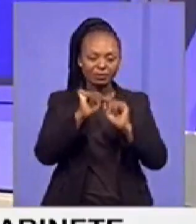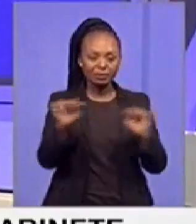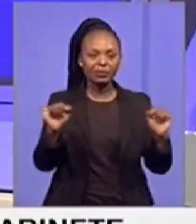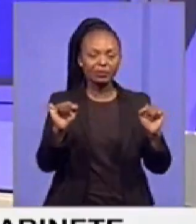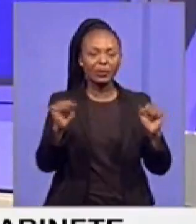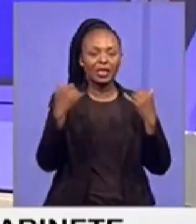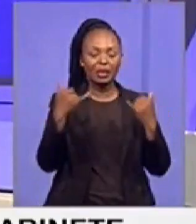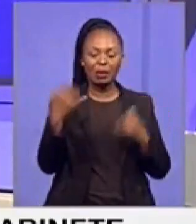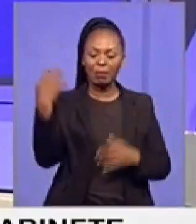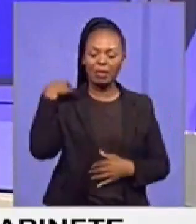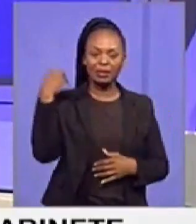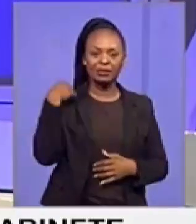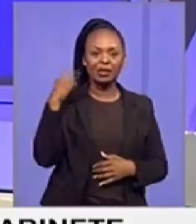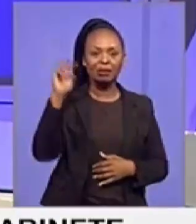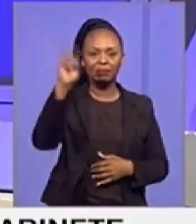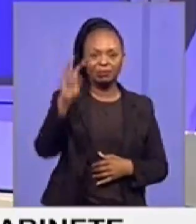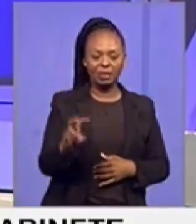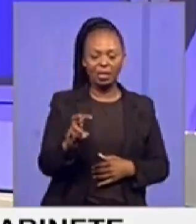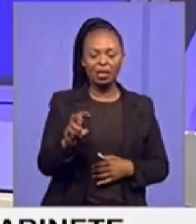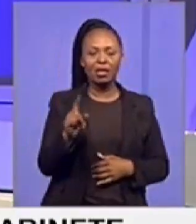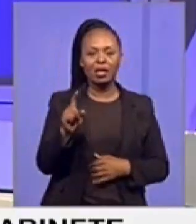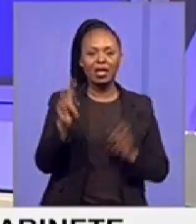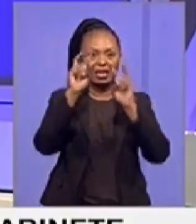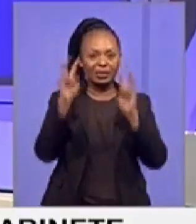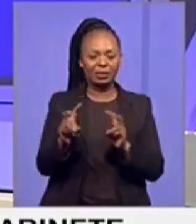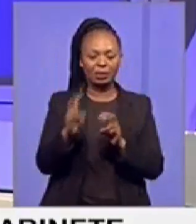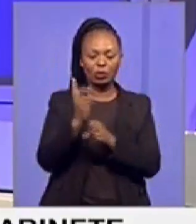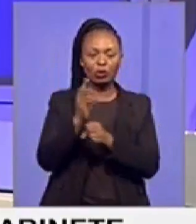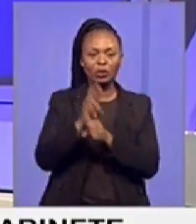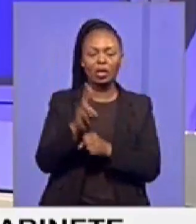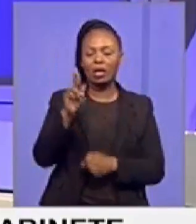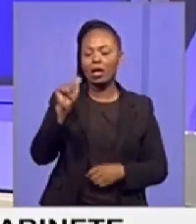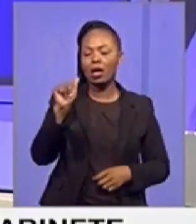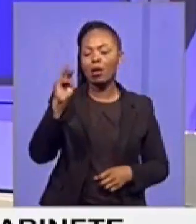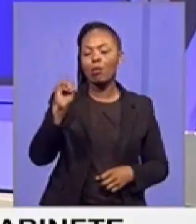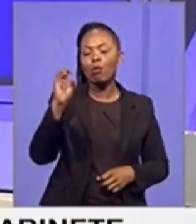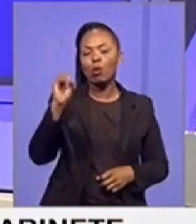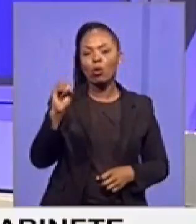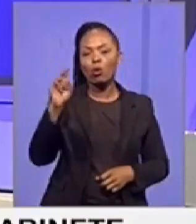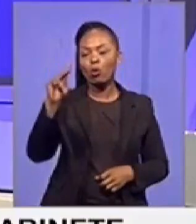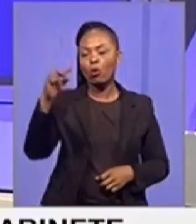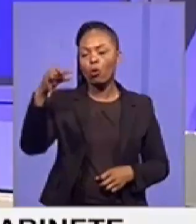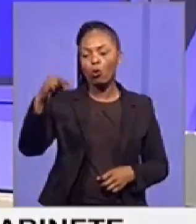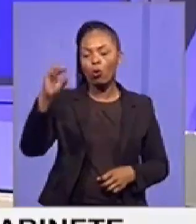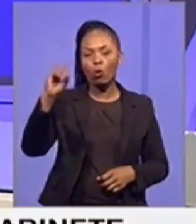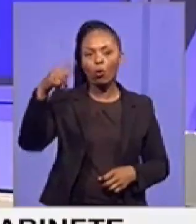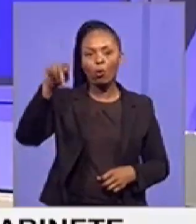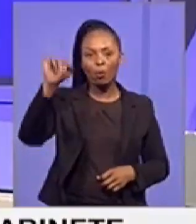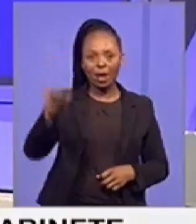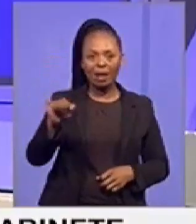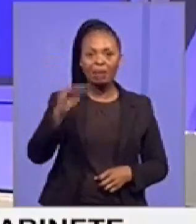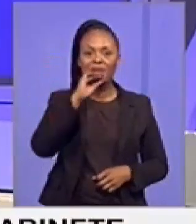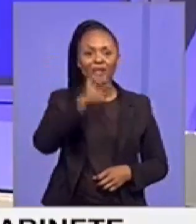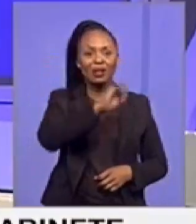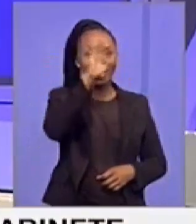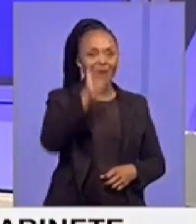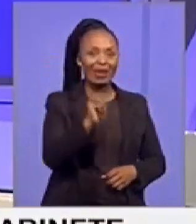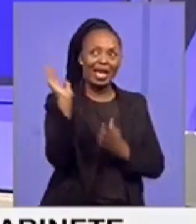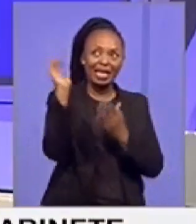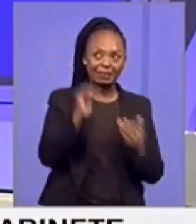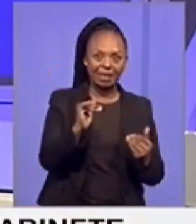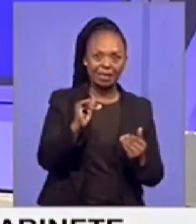letona la tsa motlakase ngaka Kgosientsho Ramokgopa ke letona le bang Afrika Borwa ne le beletse ka thasello e kgolo rena e